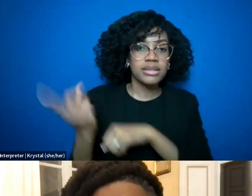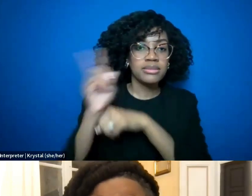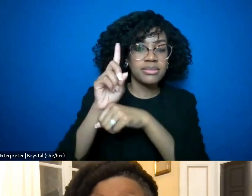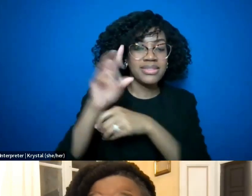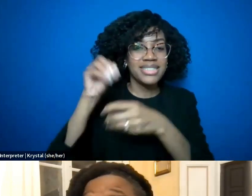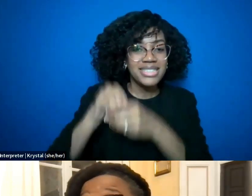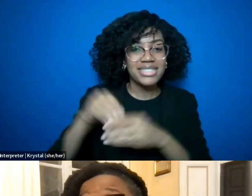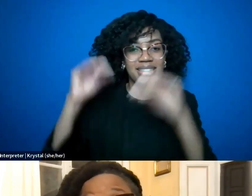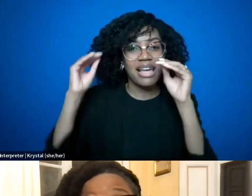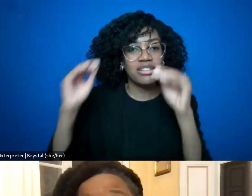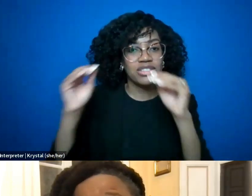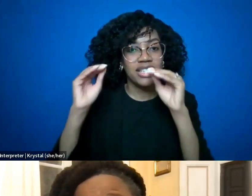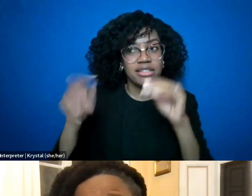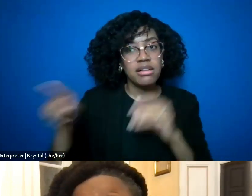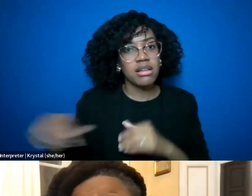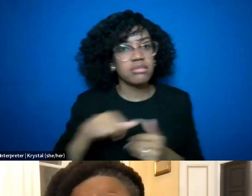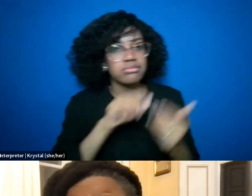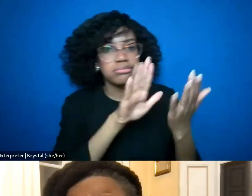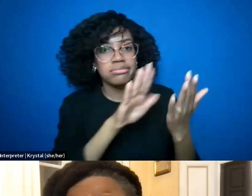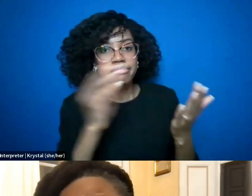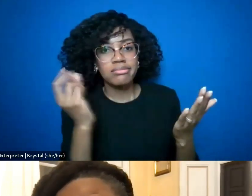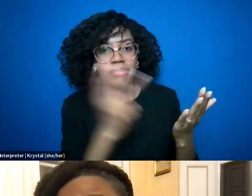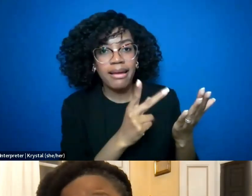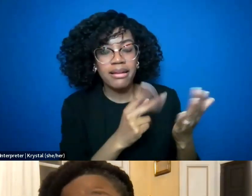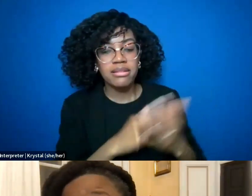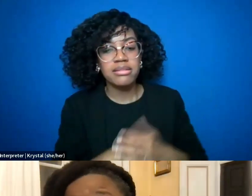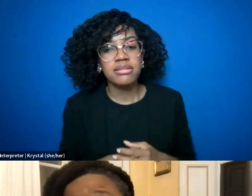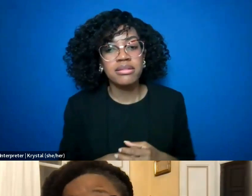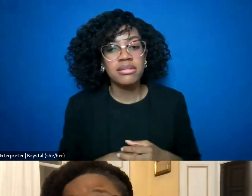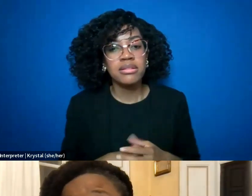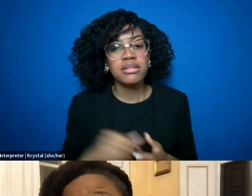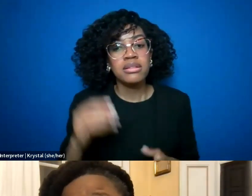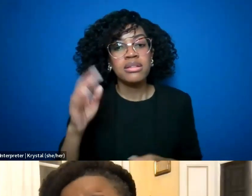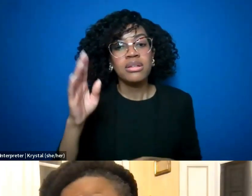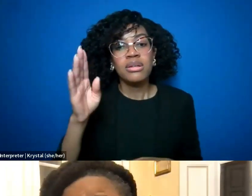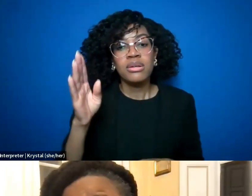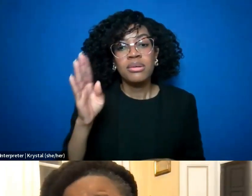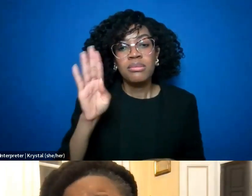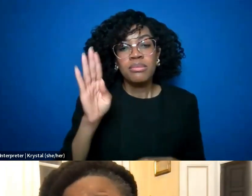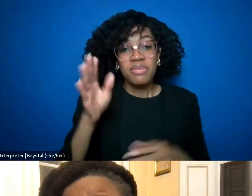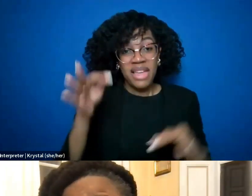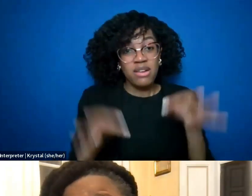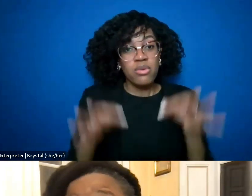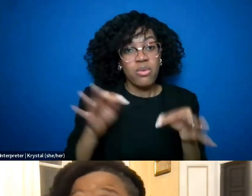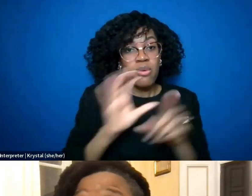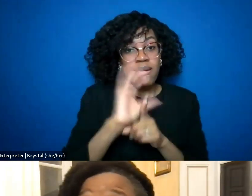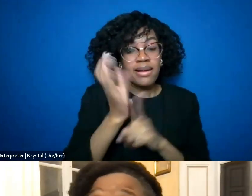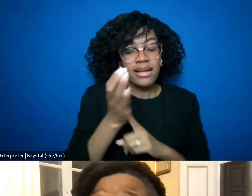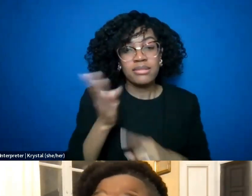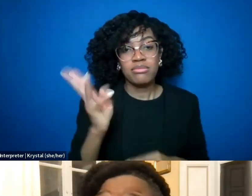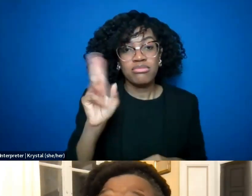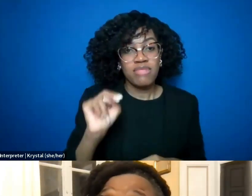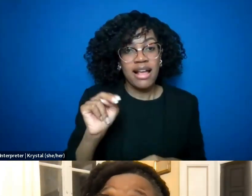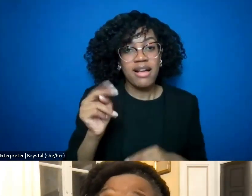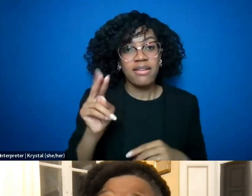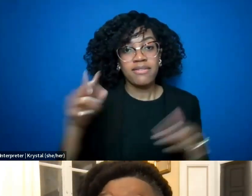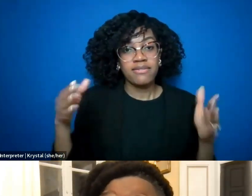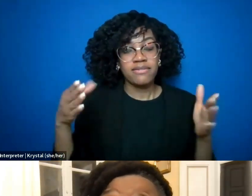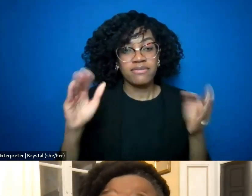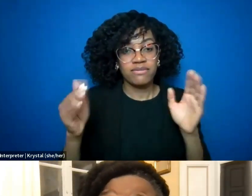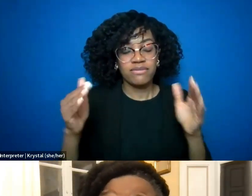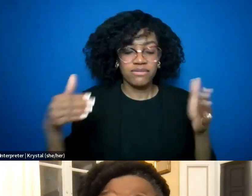in education. It wasn't an accident that one of the most significant things that came out of Reconstruction was public schools. That is where we